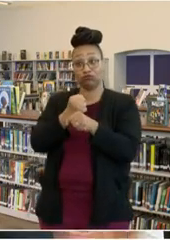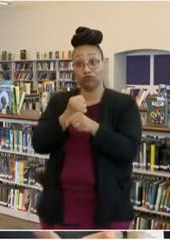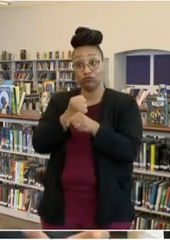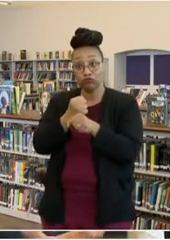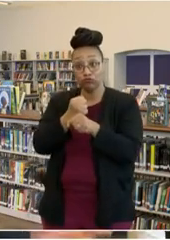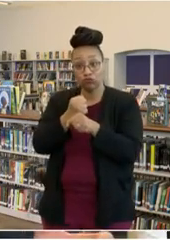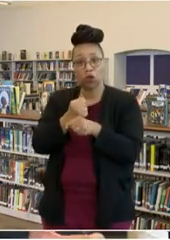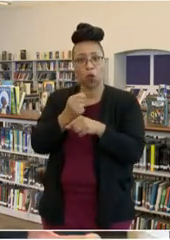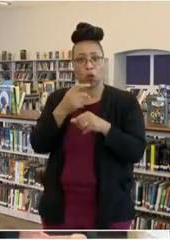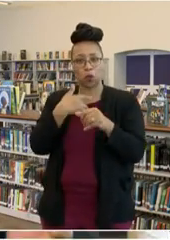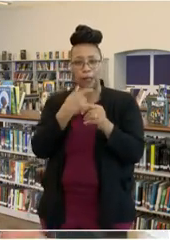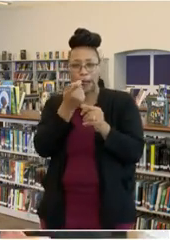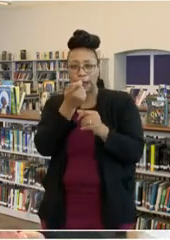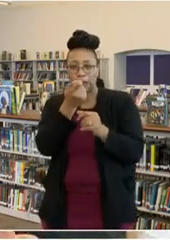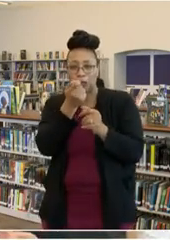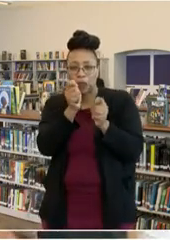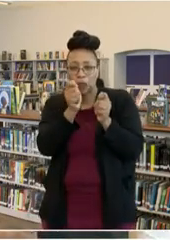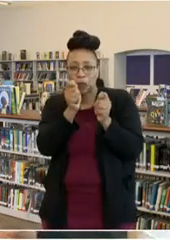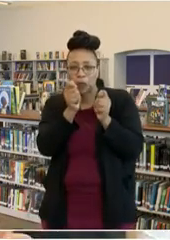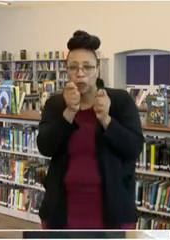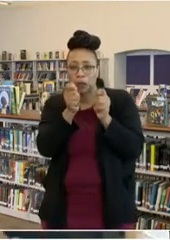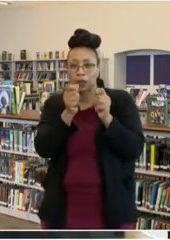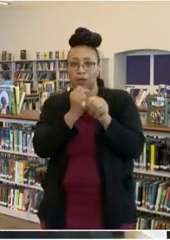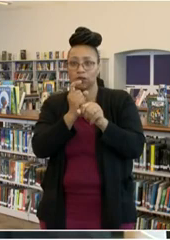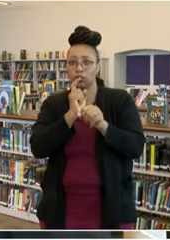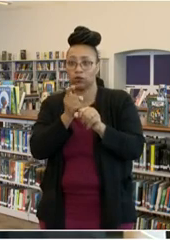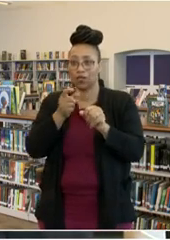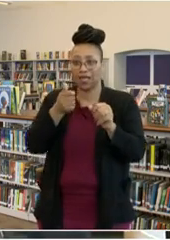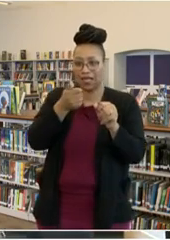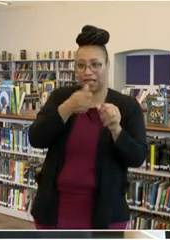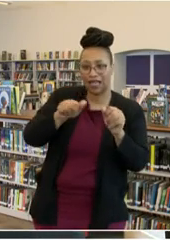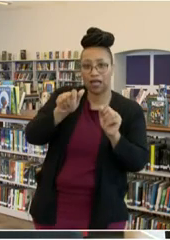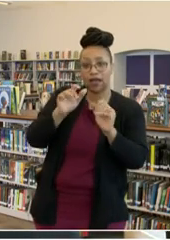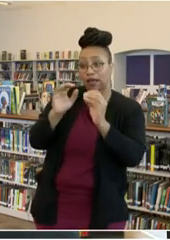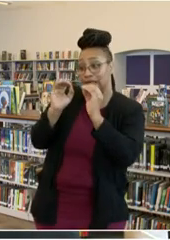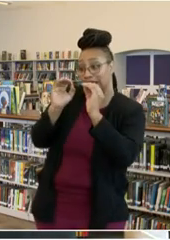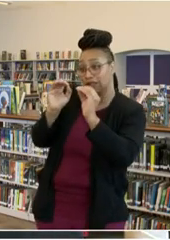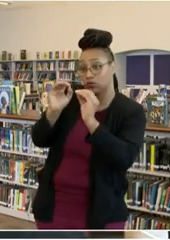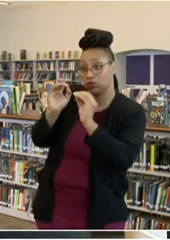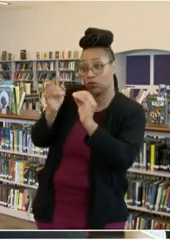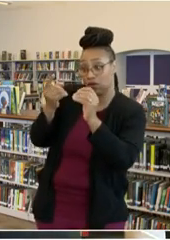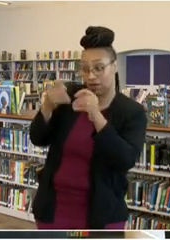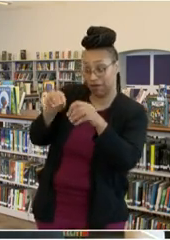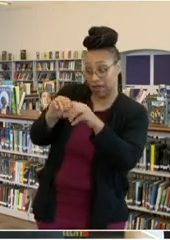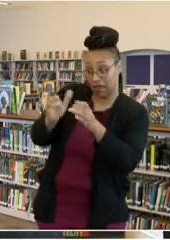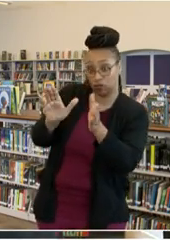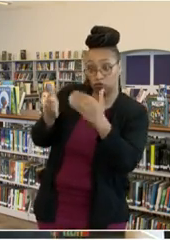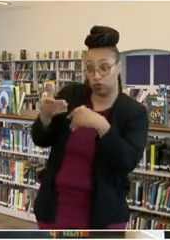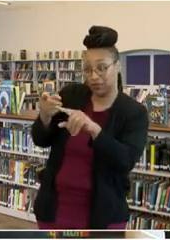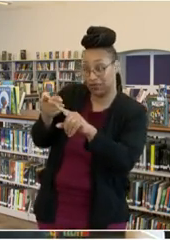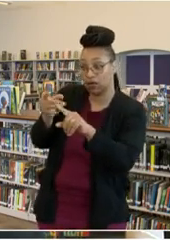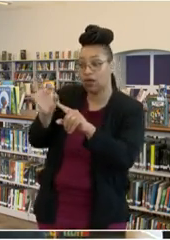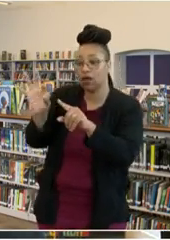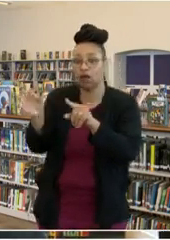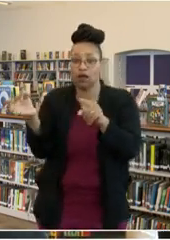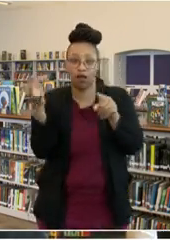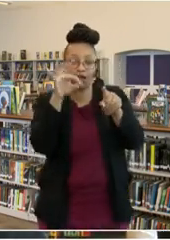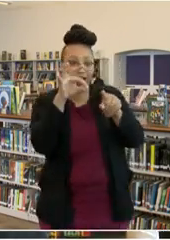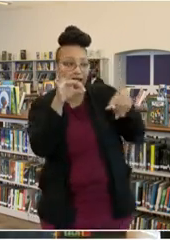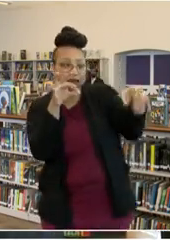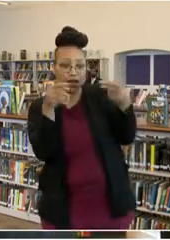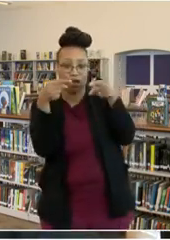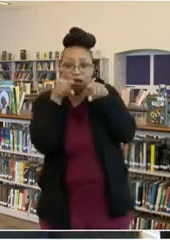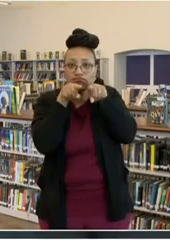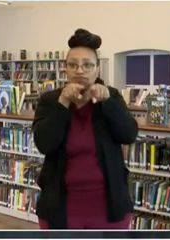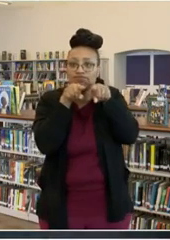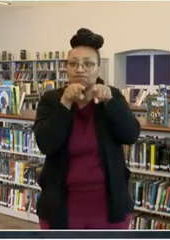whatever strategies are taking place in the classroom around the science of reading is being incorporated into the high impact tutoring efforts as well.